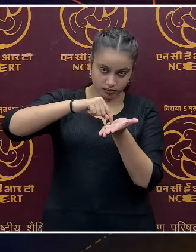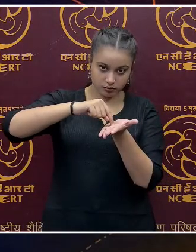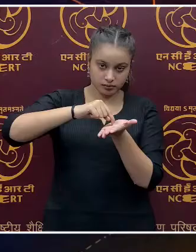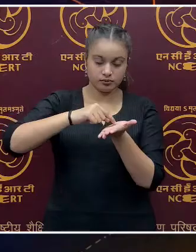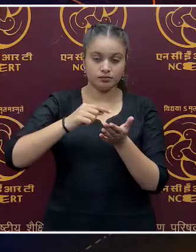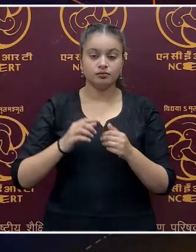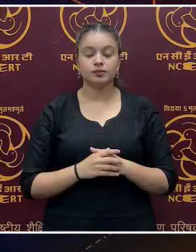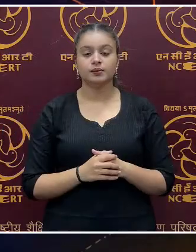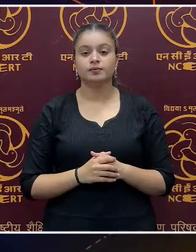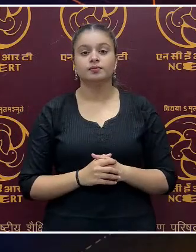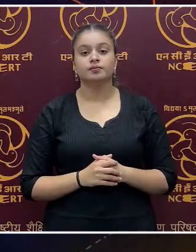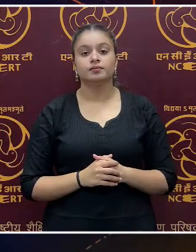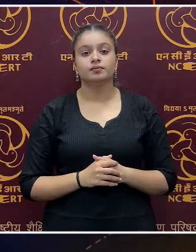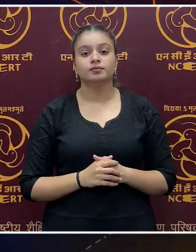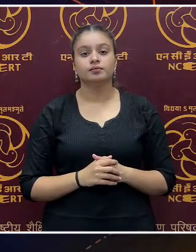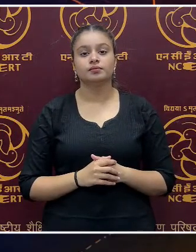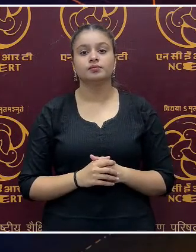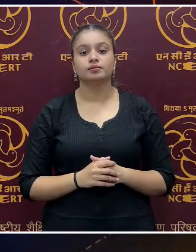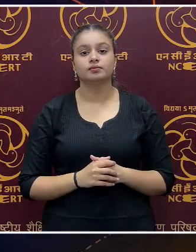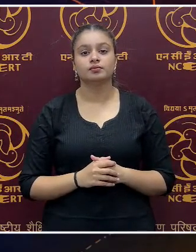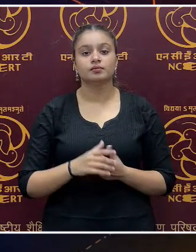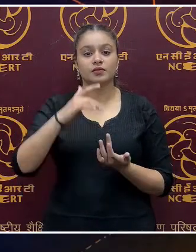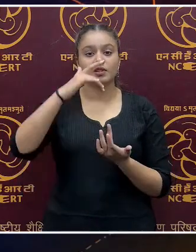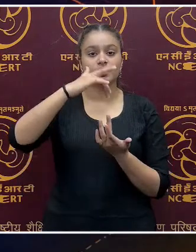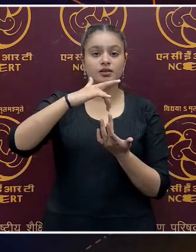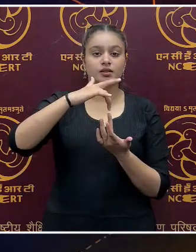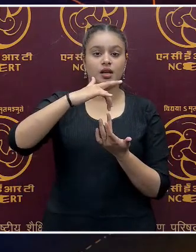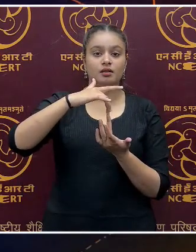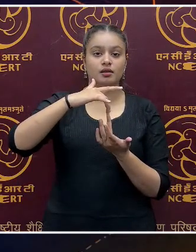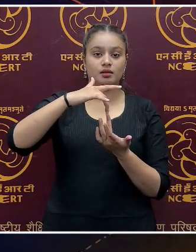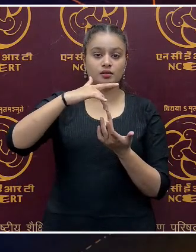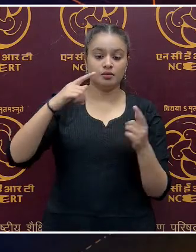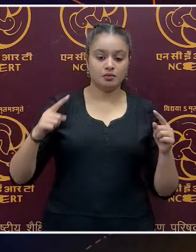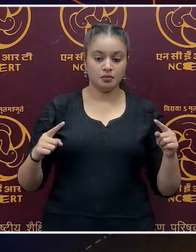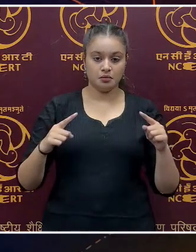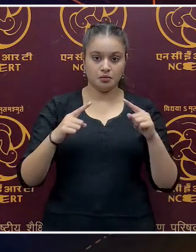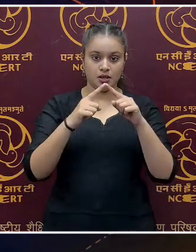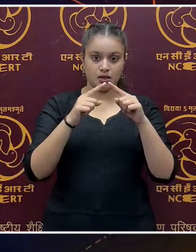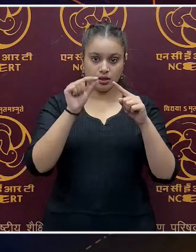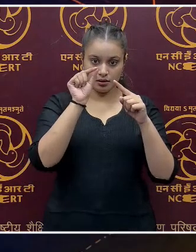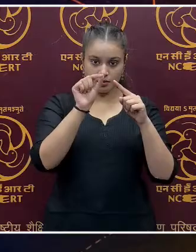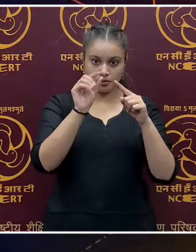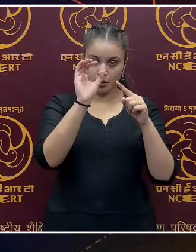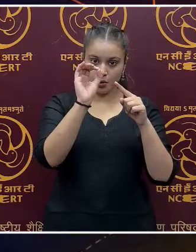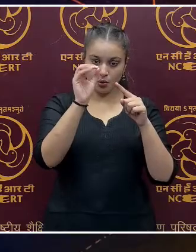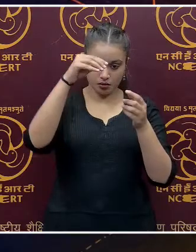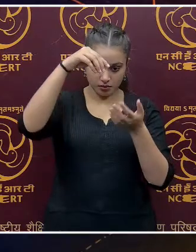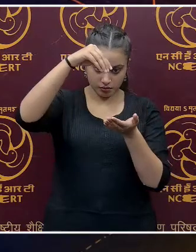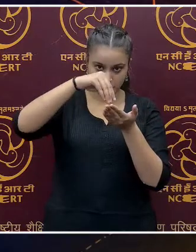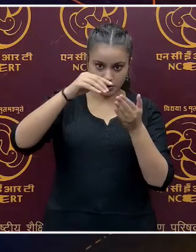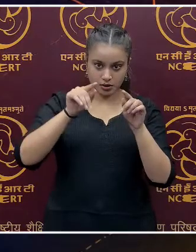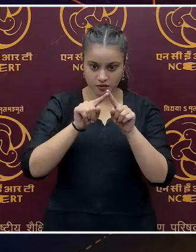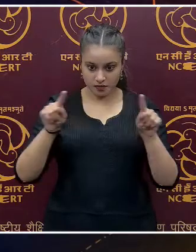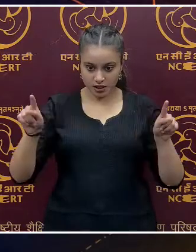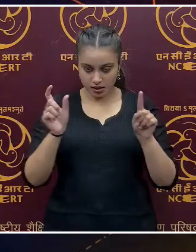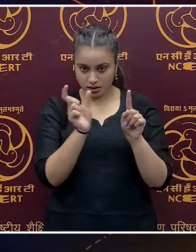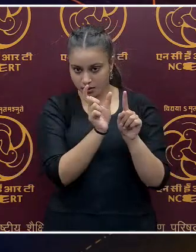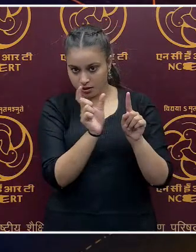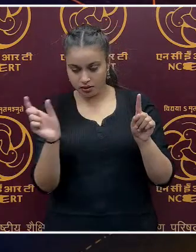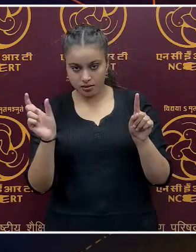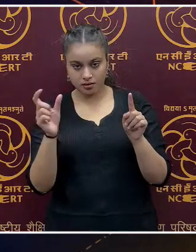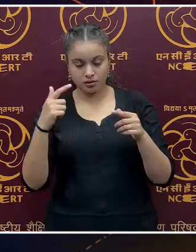that center of the protractor exactly with the vertex. Now, the baseline also exactly on